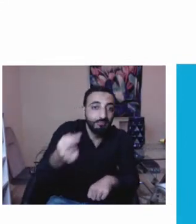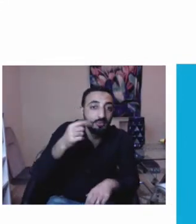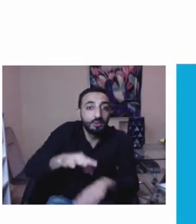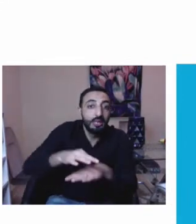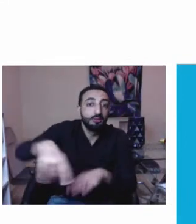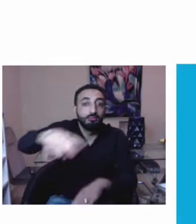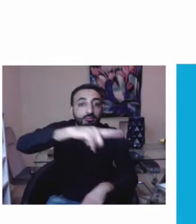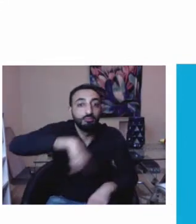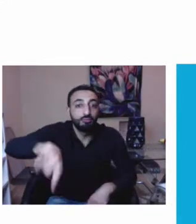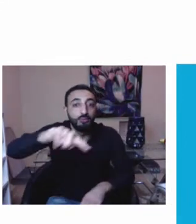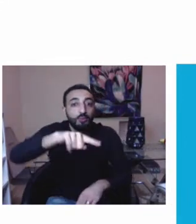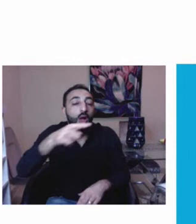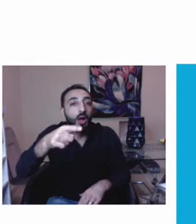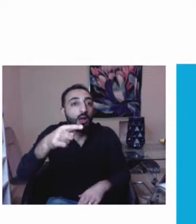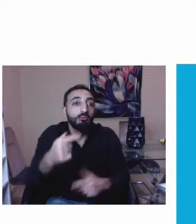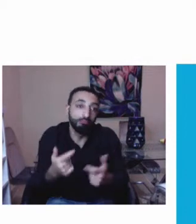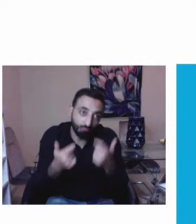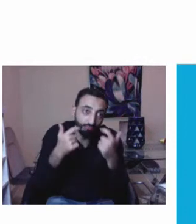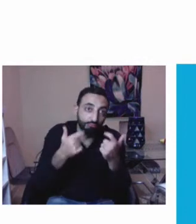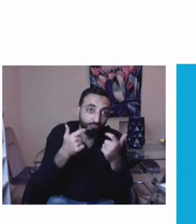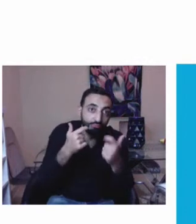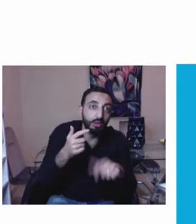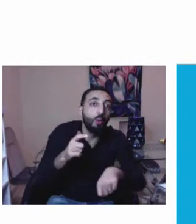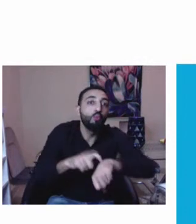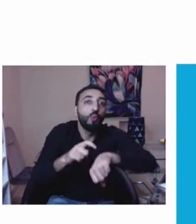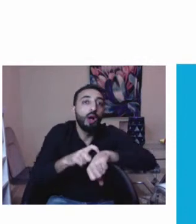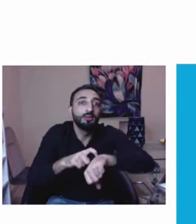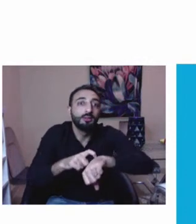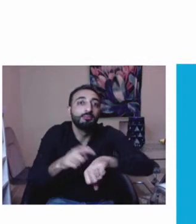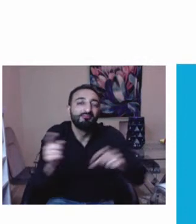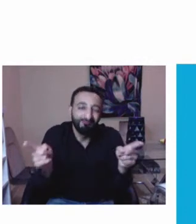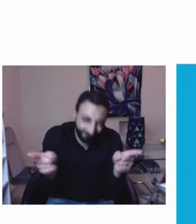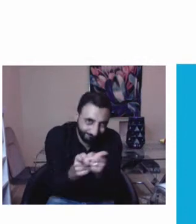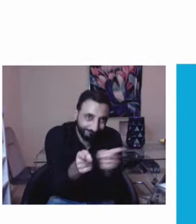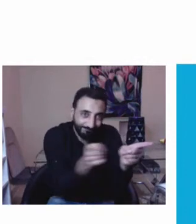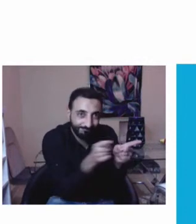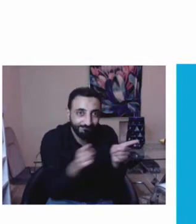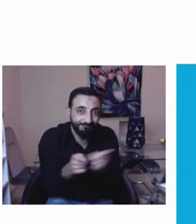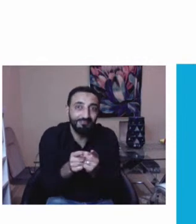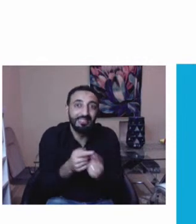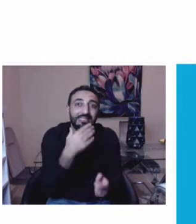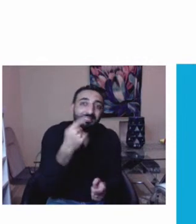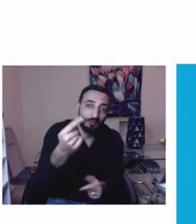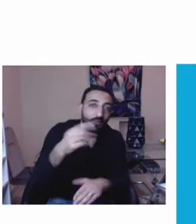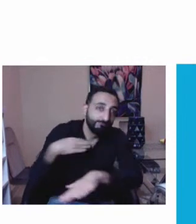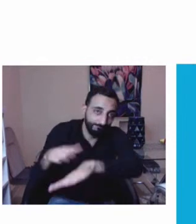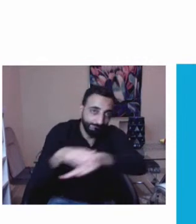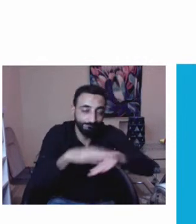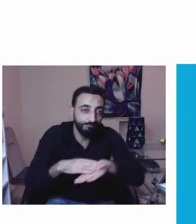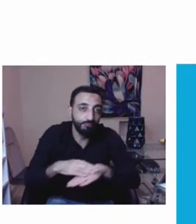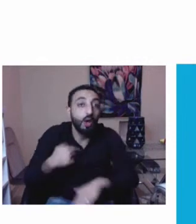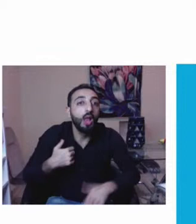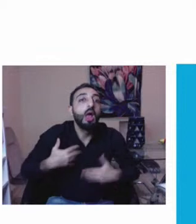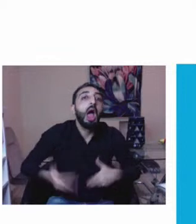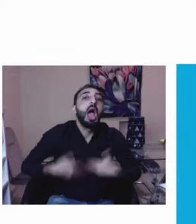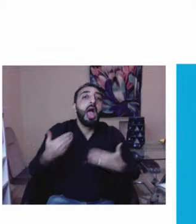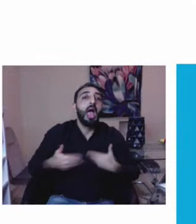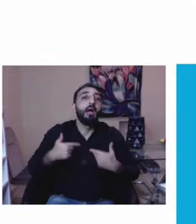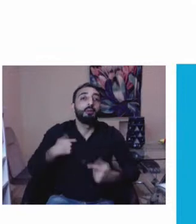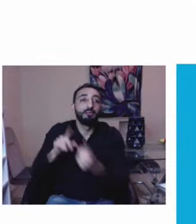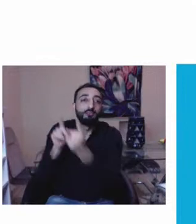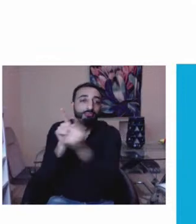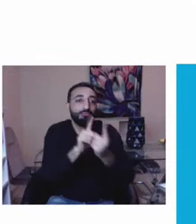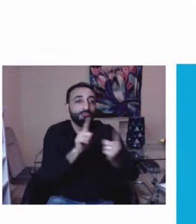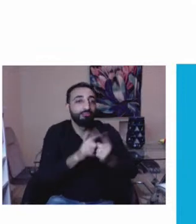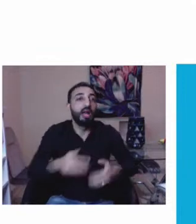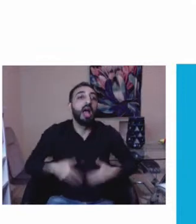ado, I'm pleased to welcome you all and pass the floor to Her Excellency Ms. Jenny Olsen, the Secretary,